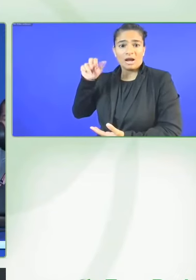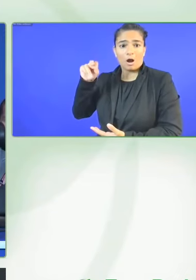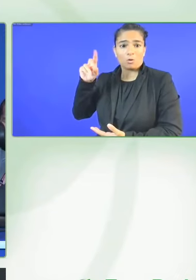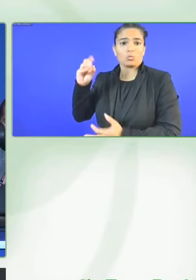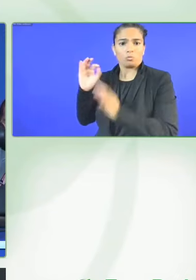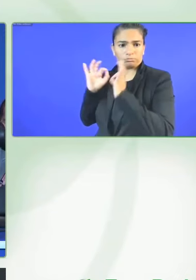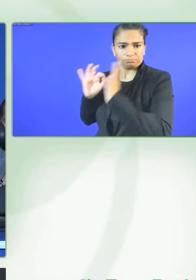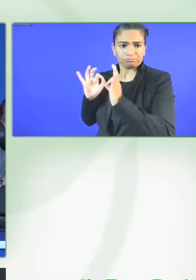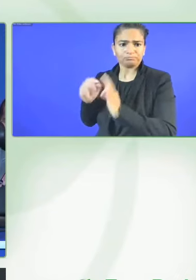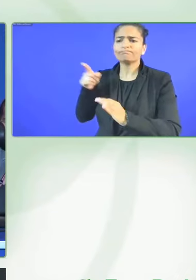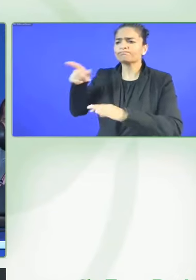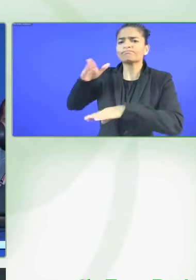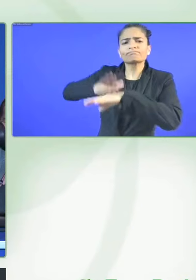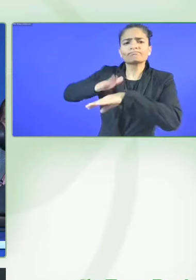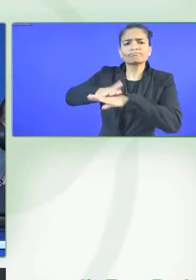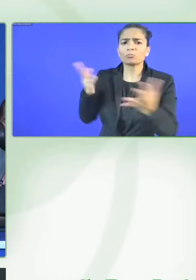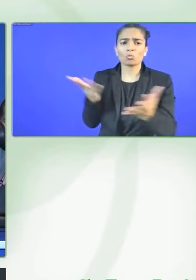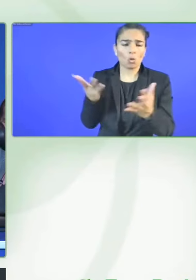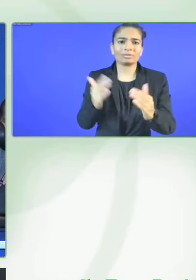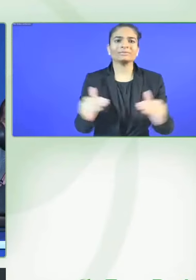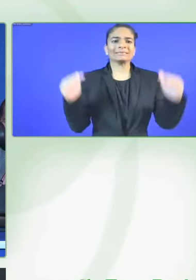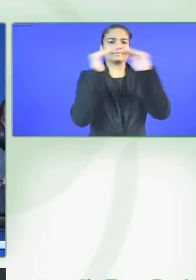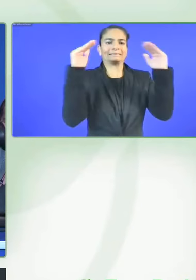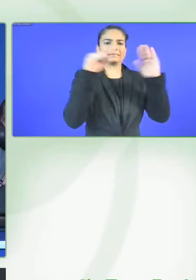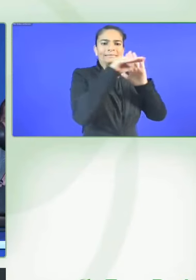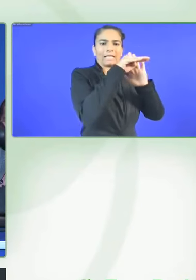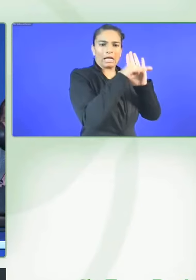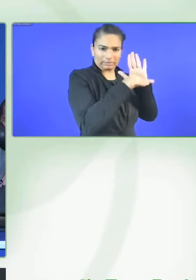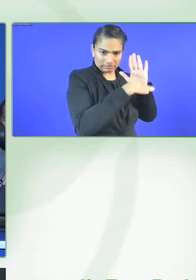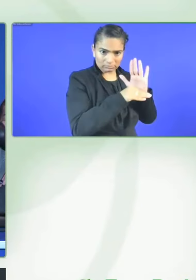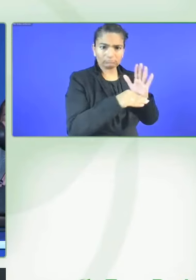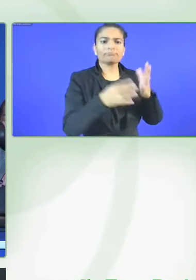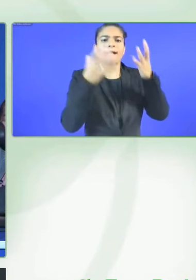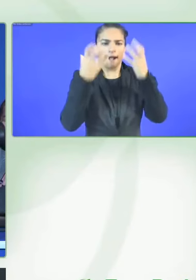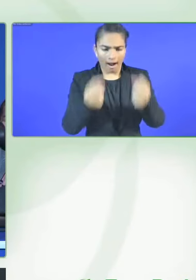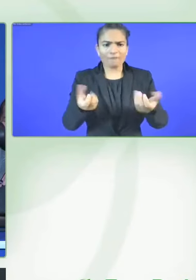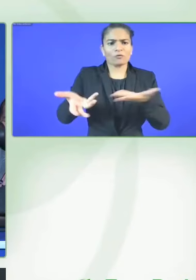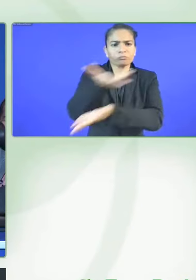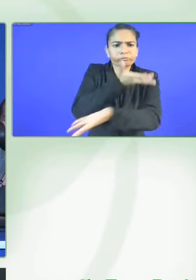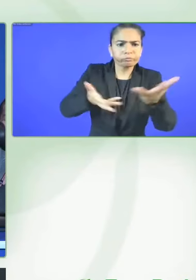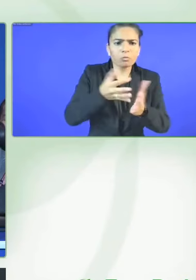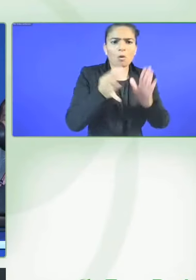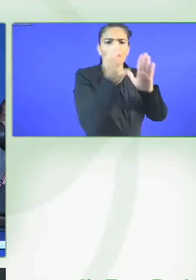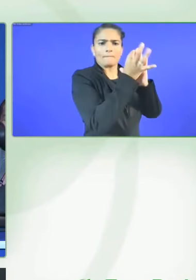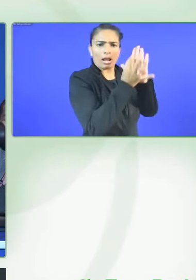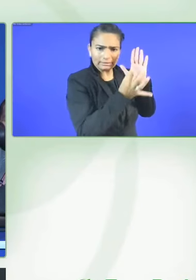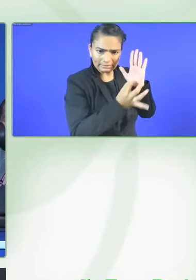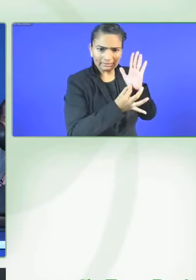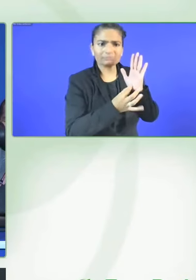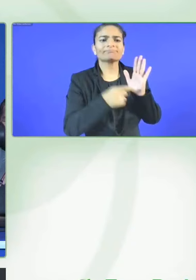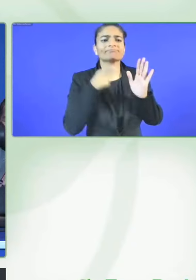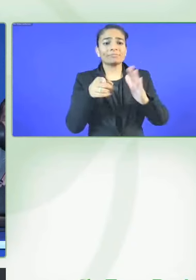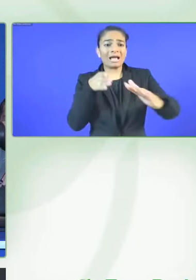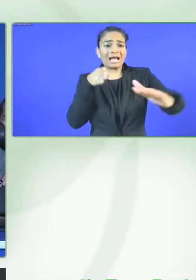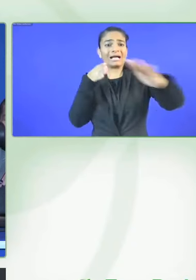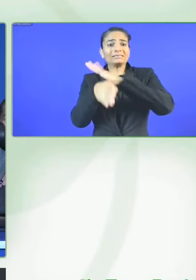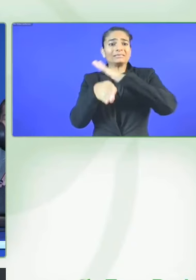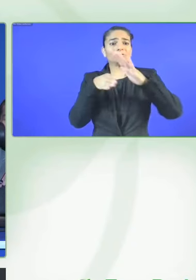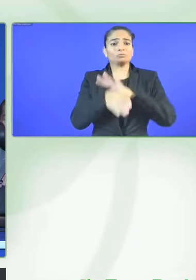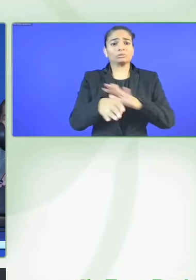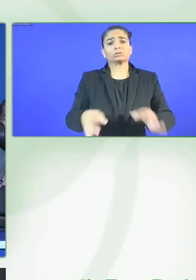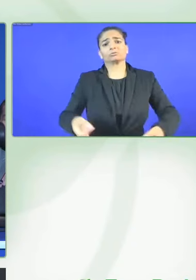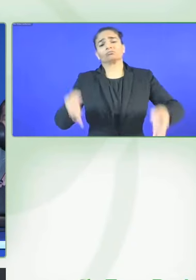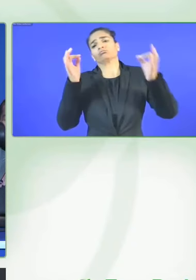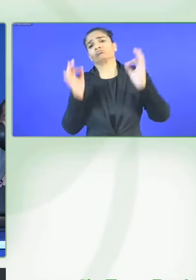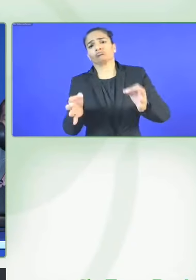is complicated. But at the same time, it's essential. It's really important that we make progress on it. And therefore, what we will be discussing tomorrow in the